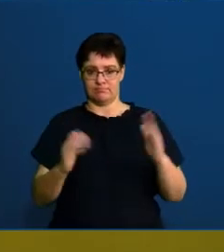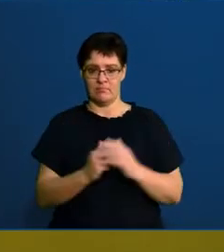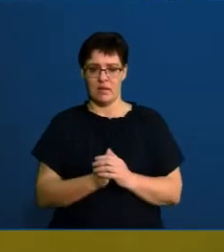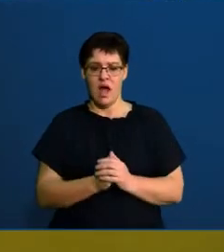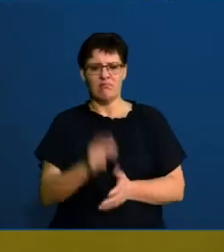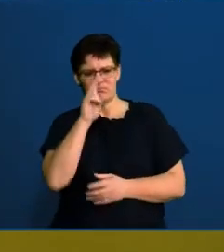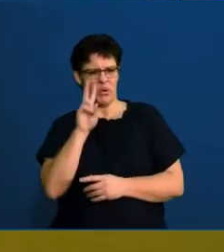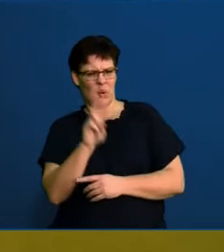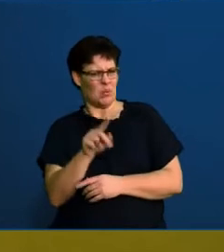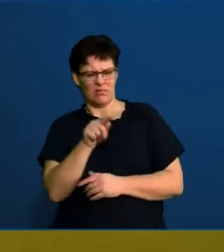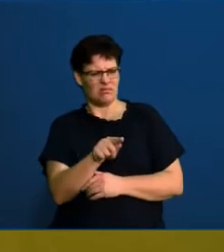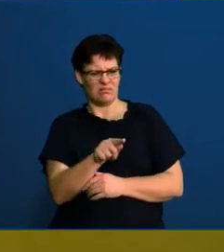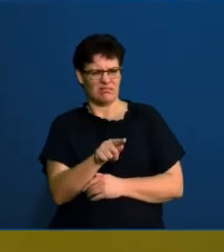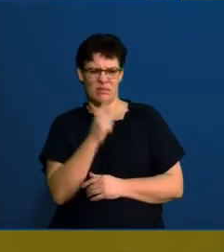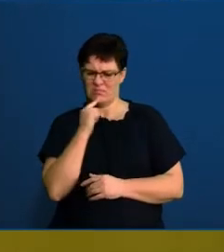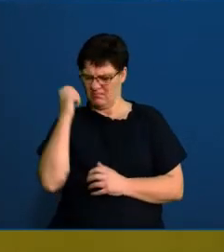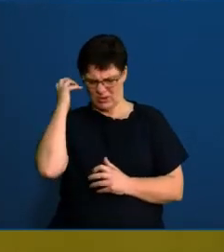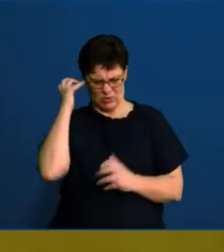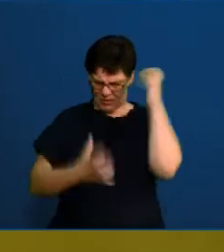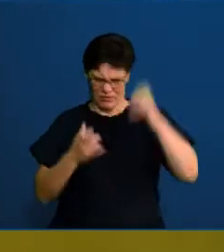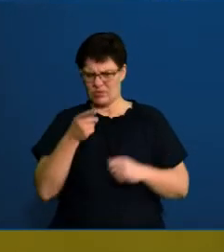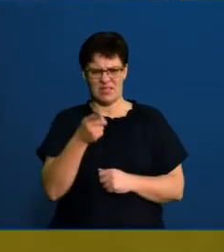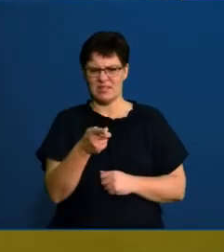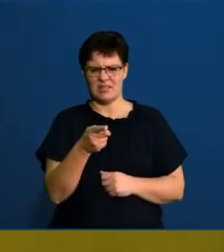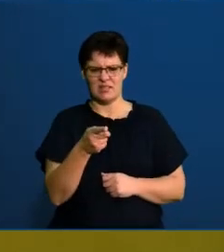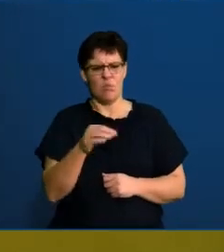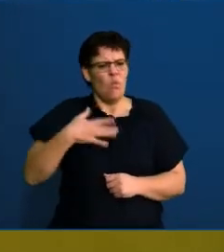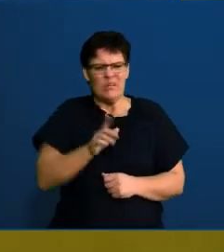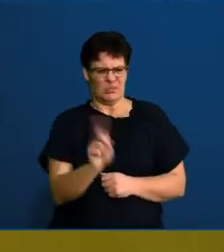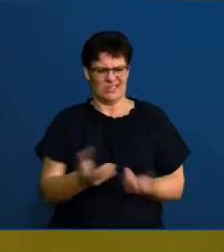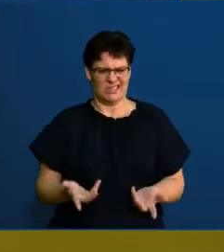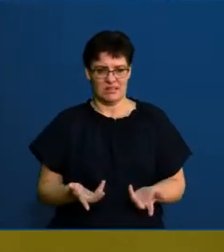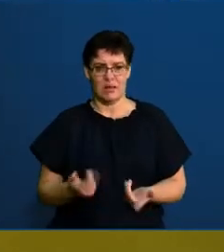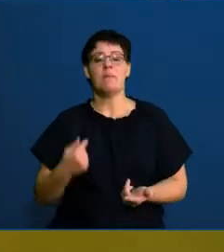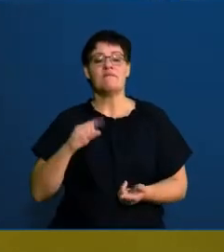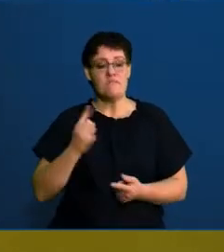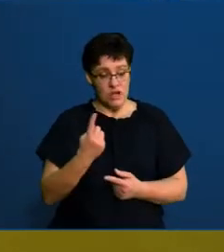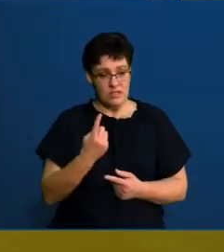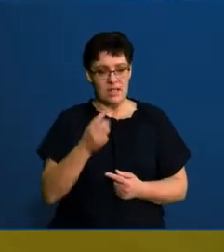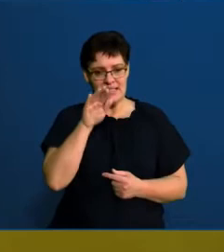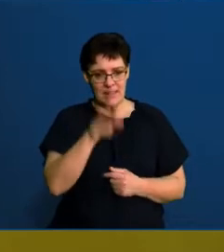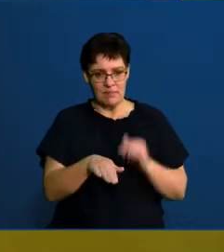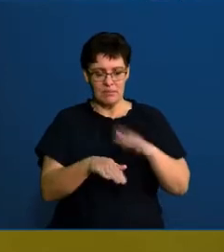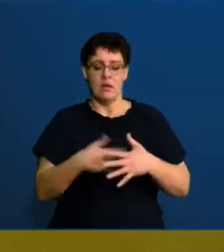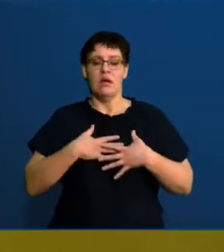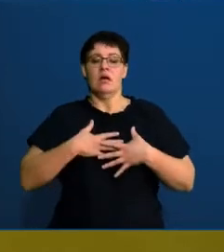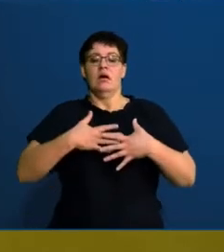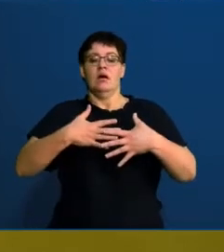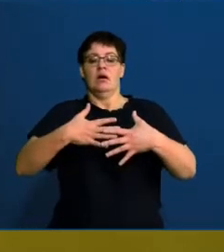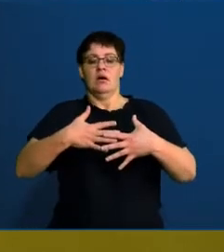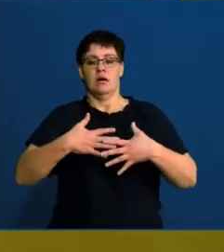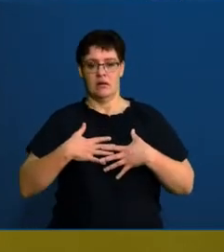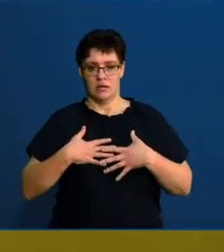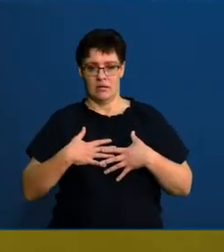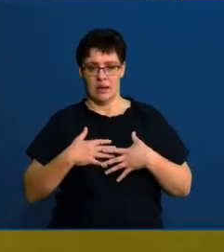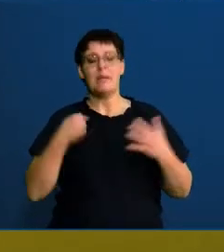at that question, it seems a little bit confusing. Okay, so what I'm going to do is I'm going to take a deep breath and think, I got